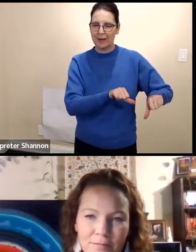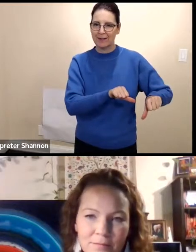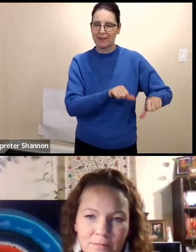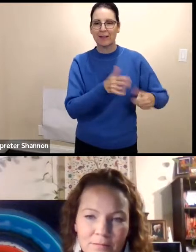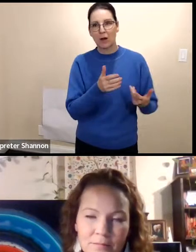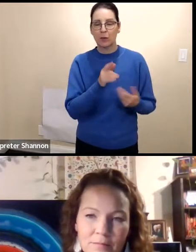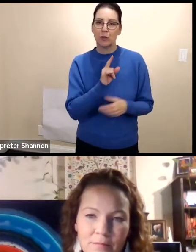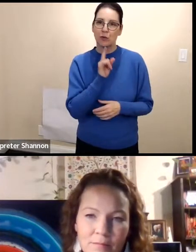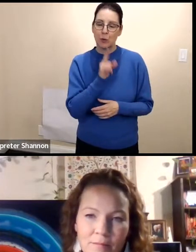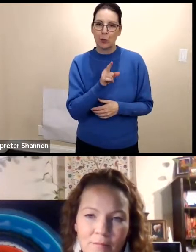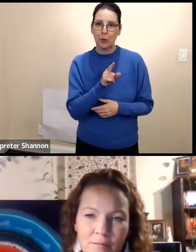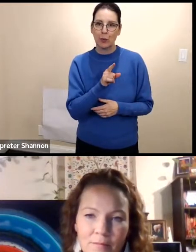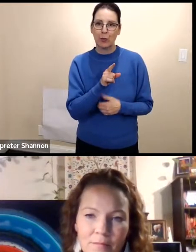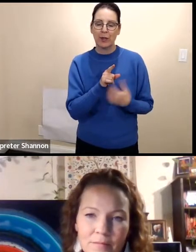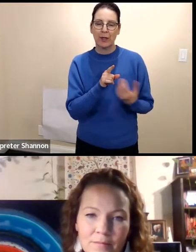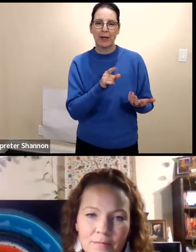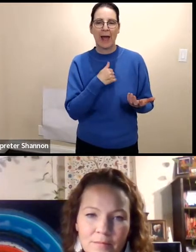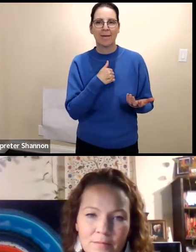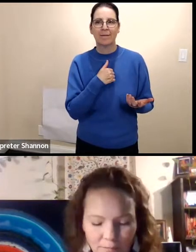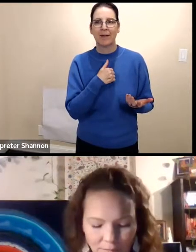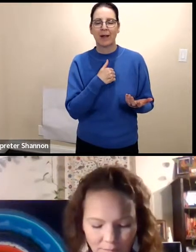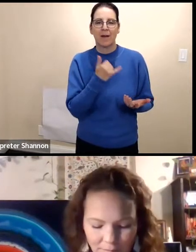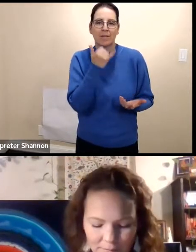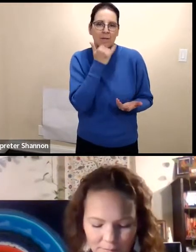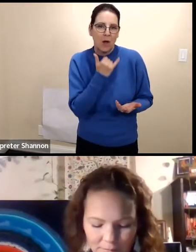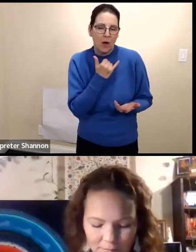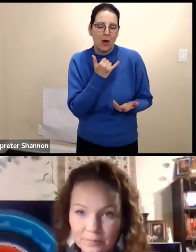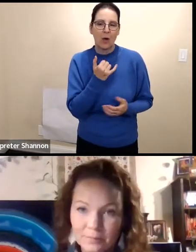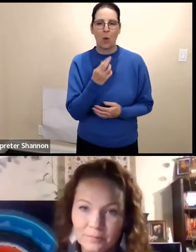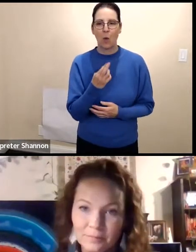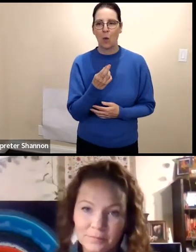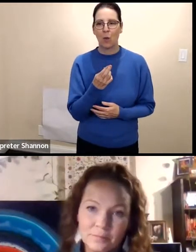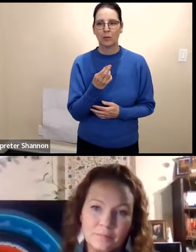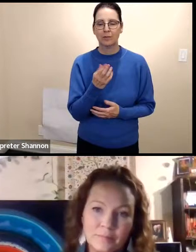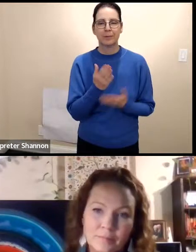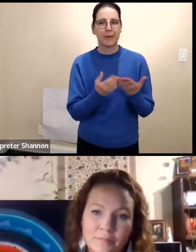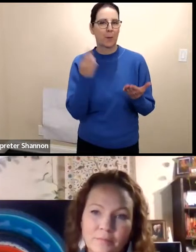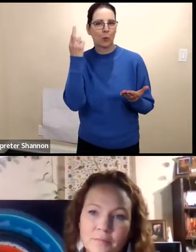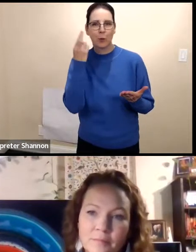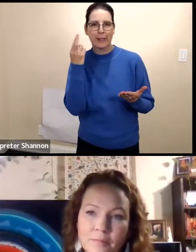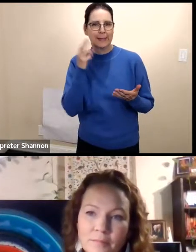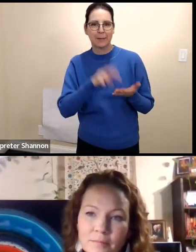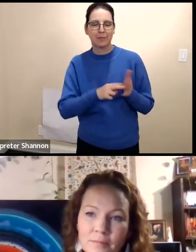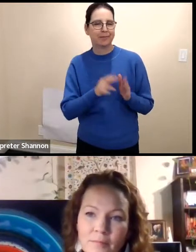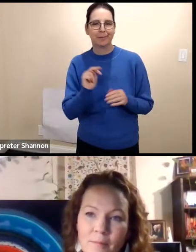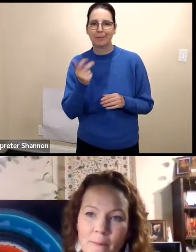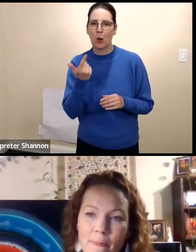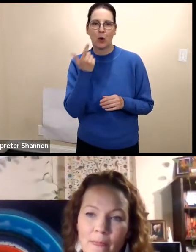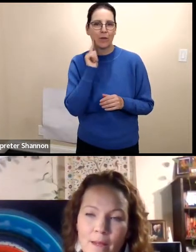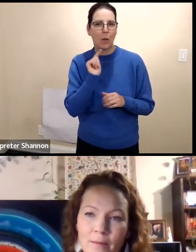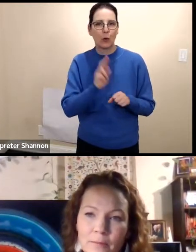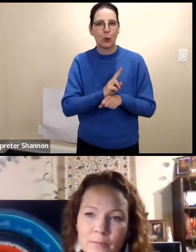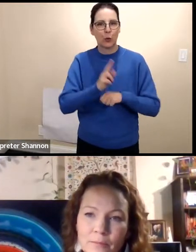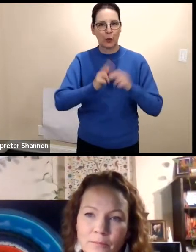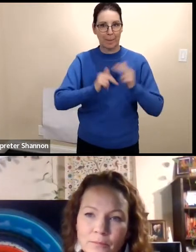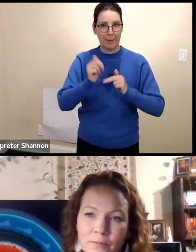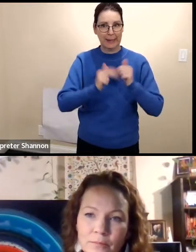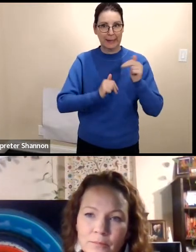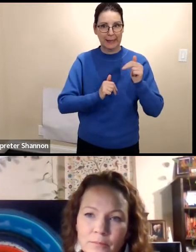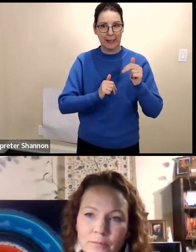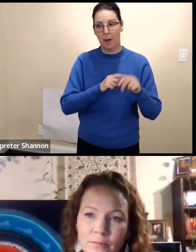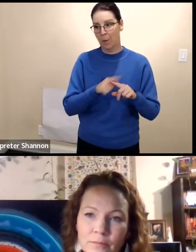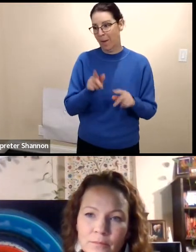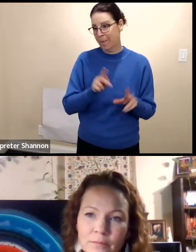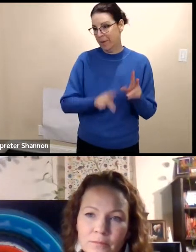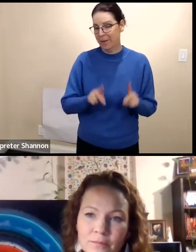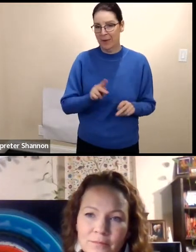like it's it's material that had flaws or was end cuts that just is not possible to build up although many people make great patios